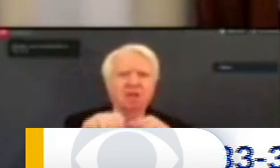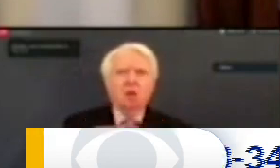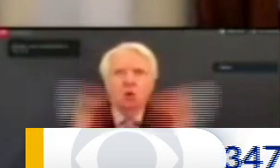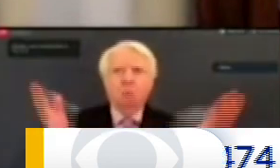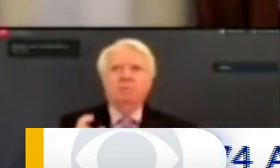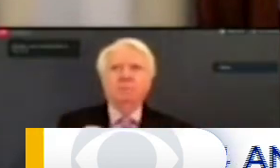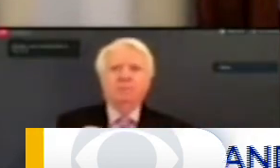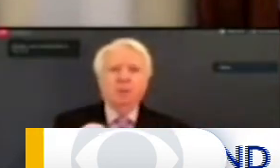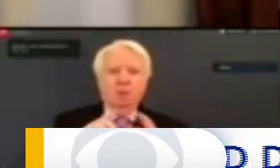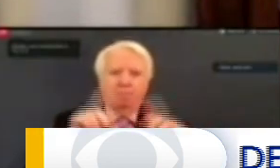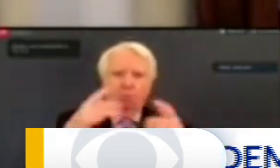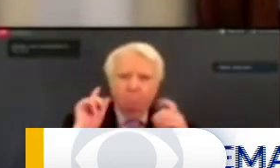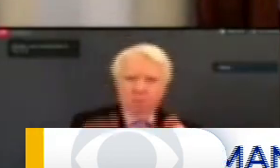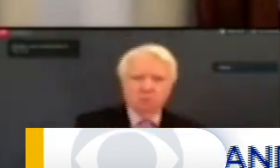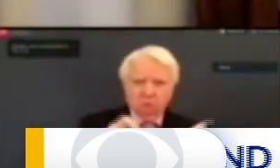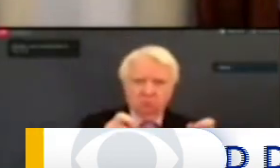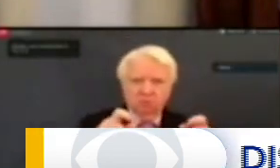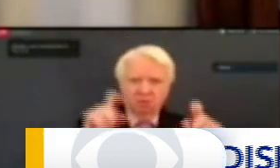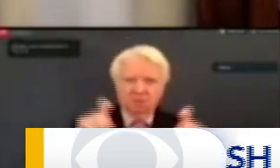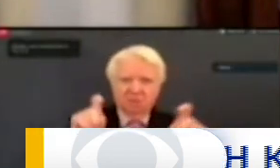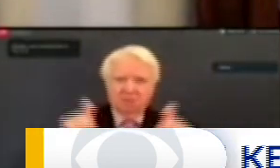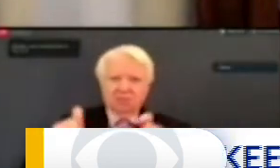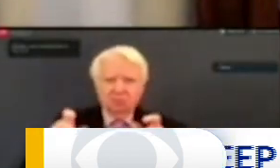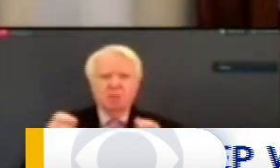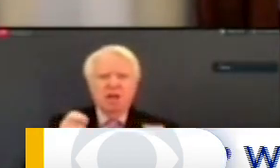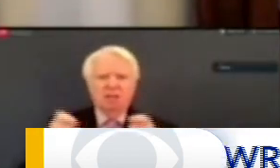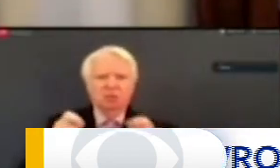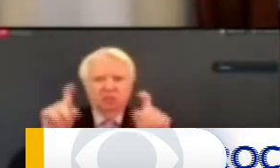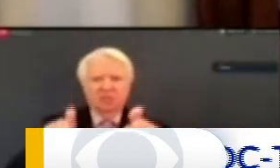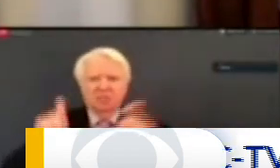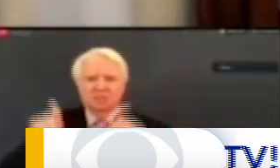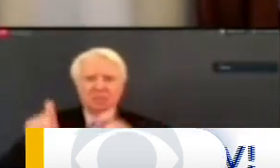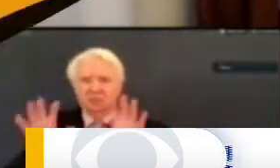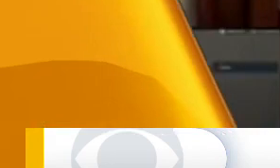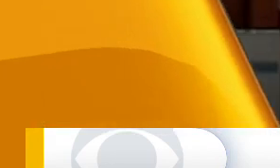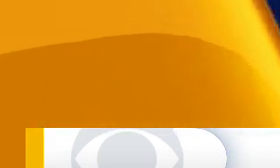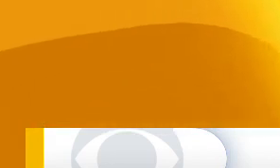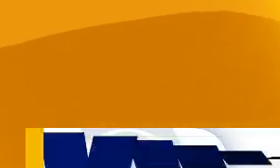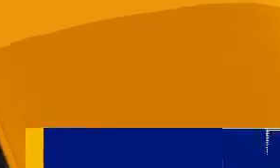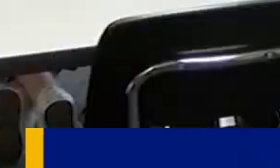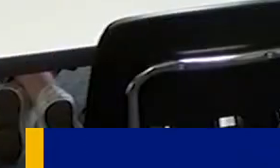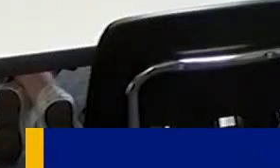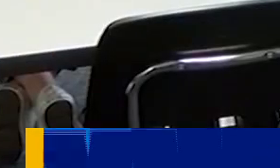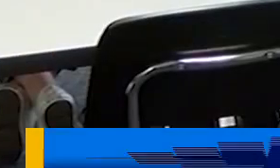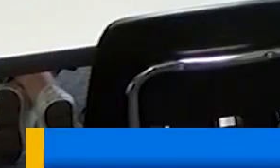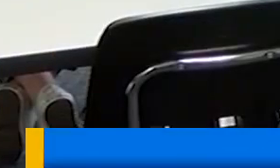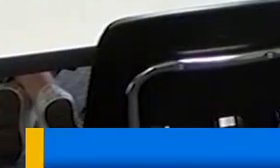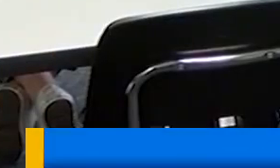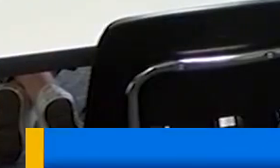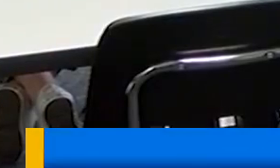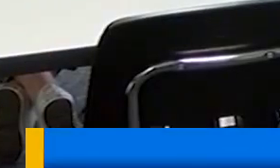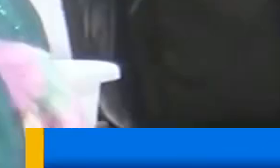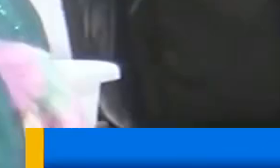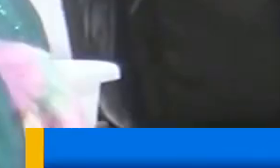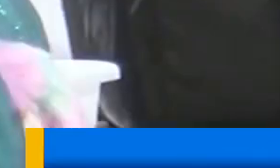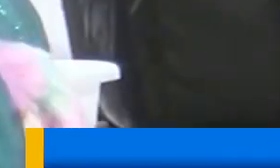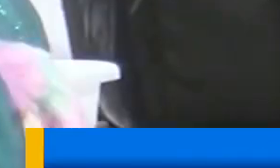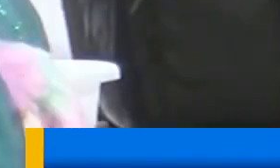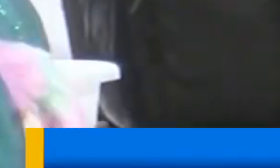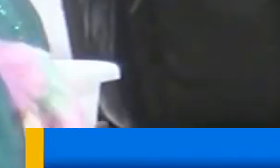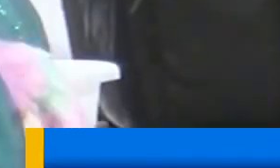make sure that this is something that we can continue into the future. The new testing requirements still call for schools